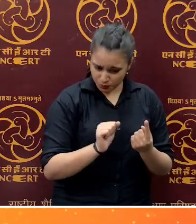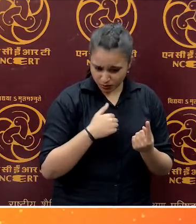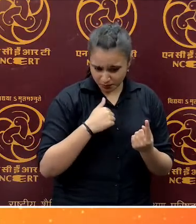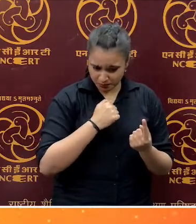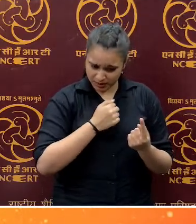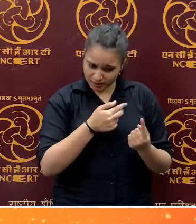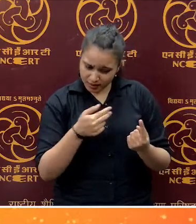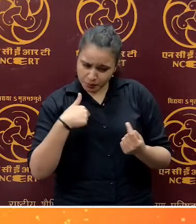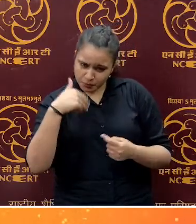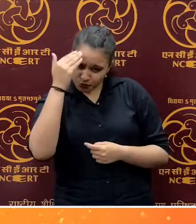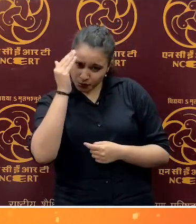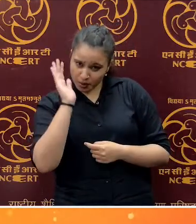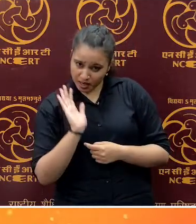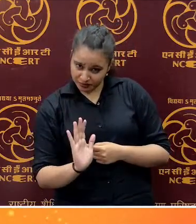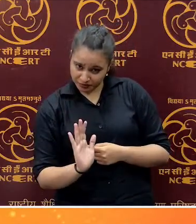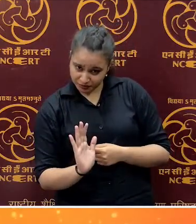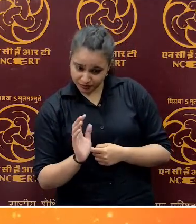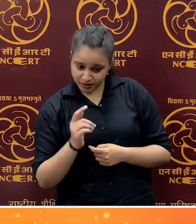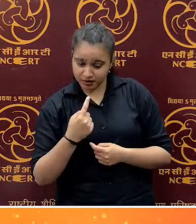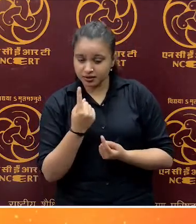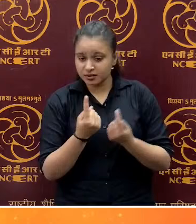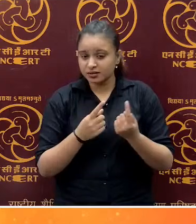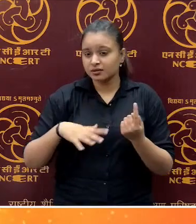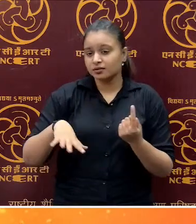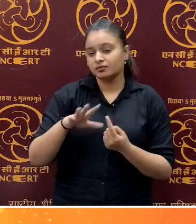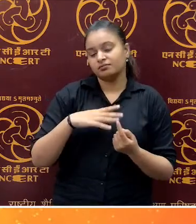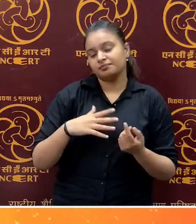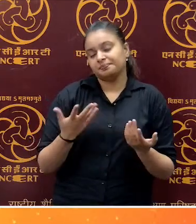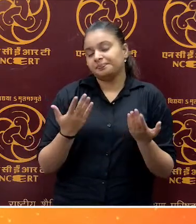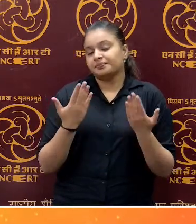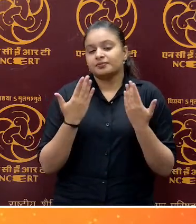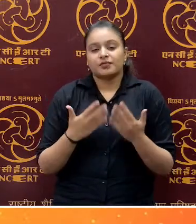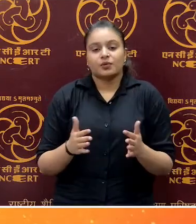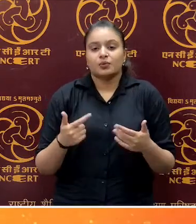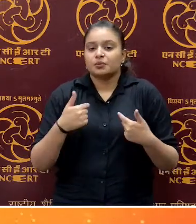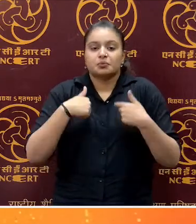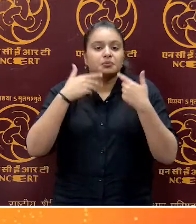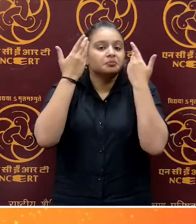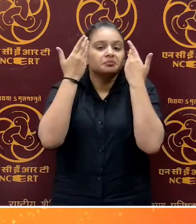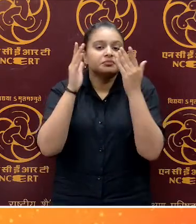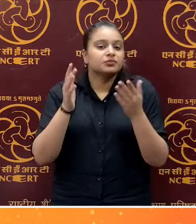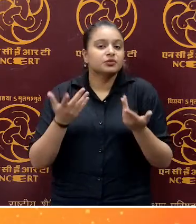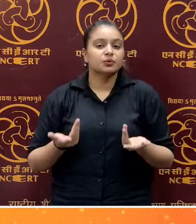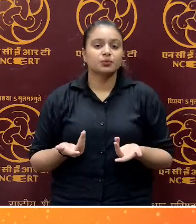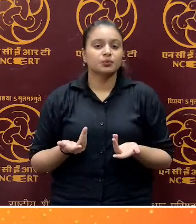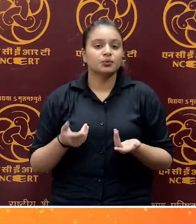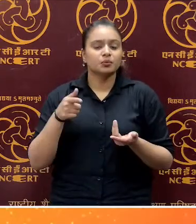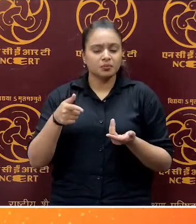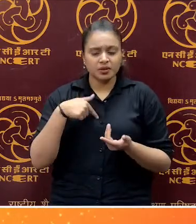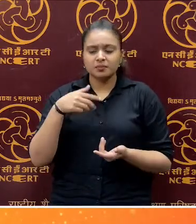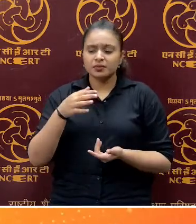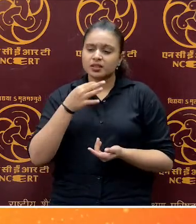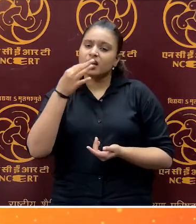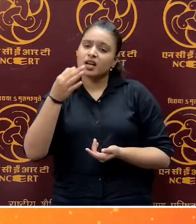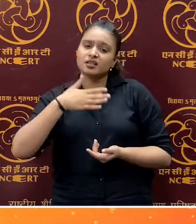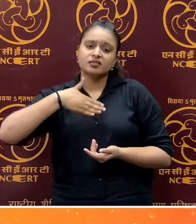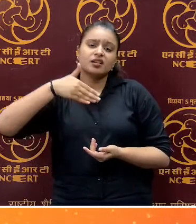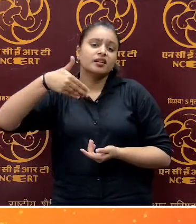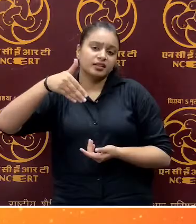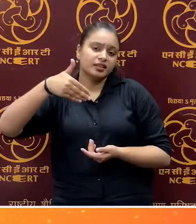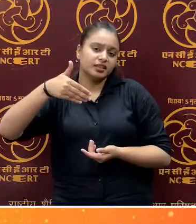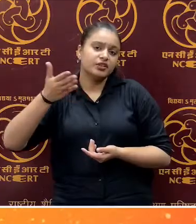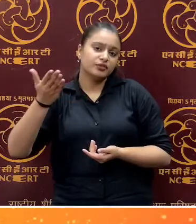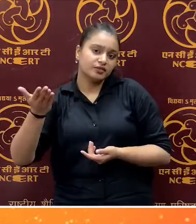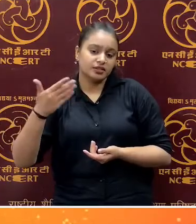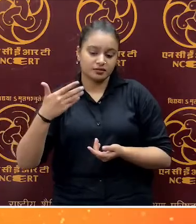name?" And the grass said, "Oh, I don't know. You may ask the leaves fallen